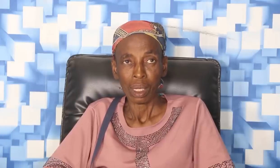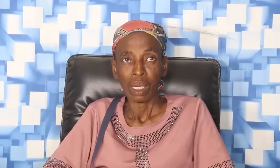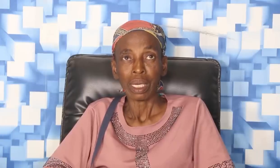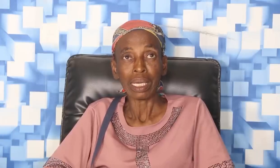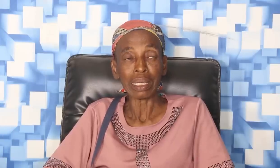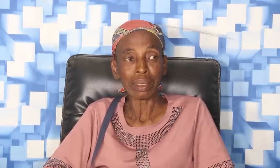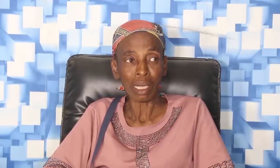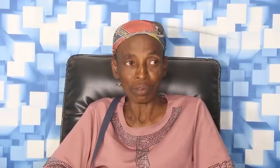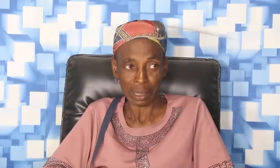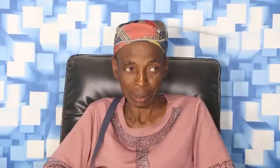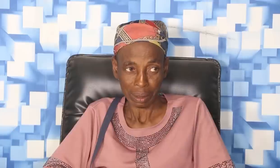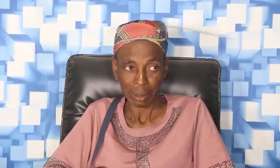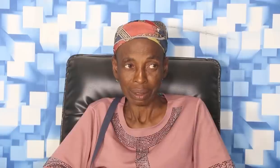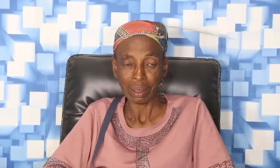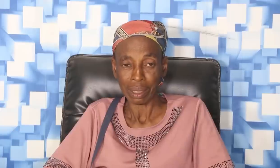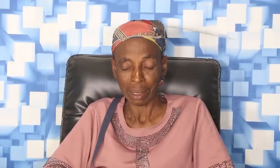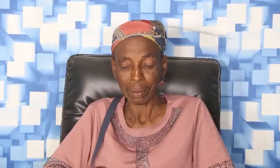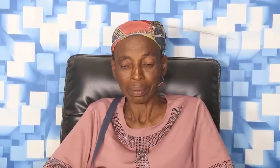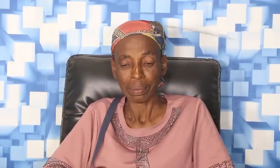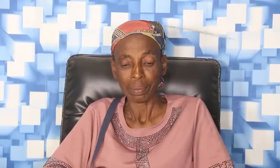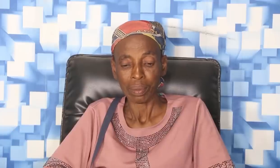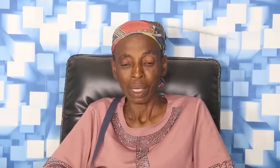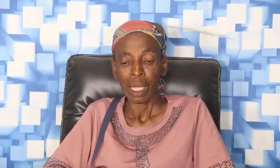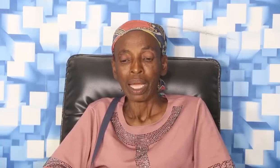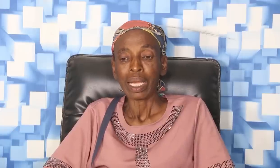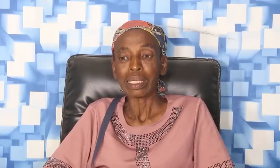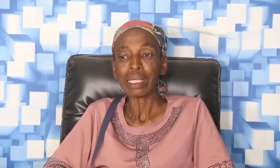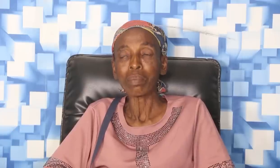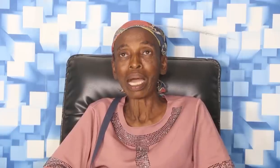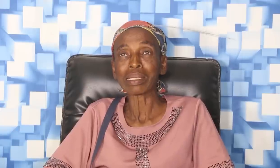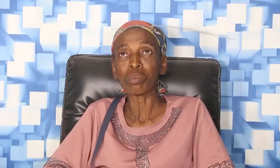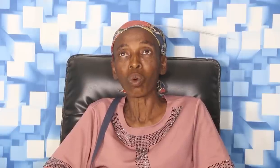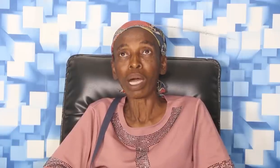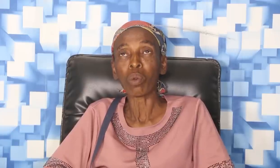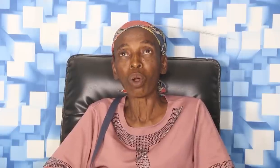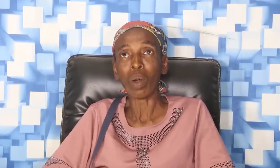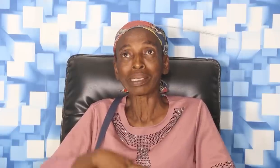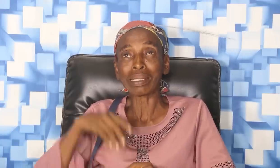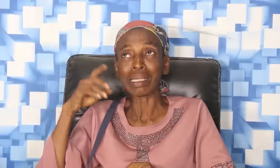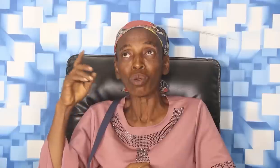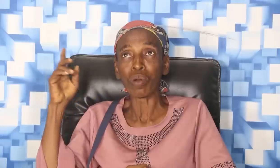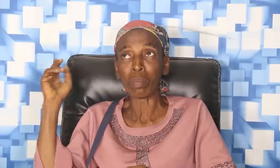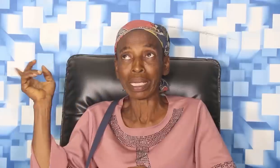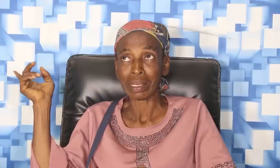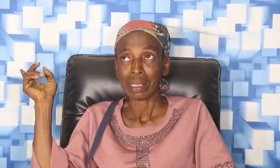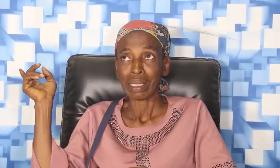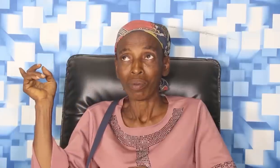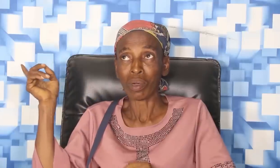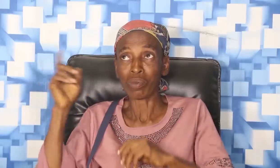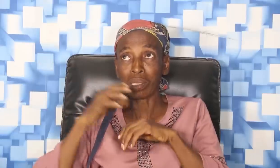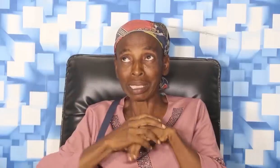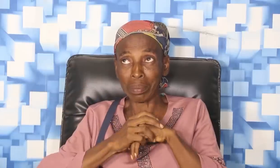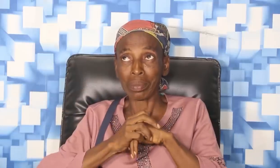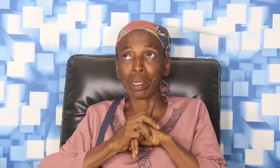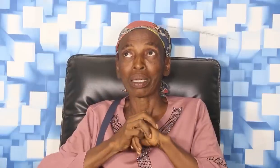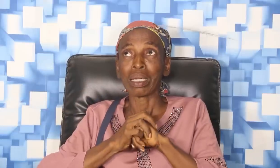Nasarawa? Ni Kefi. Ni Kefi. Kene to lo ase? Ni March mo wa mo ko wa si Lufape for